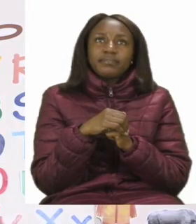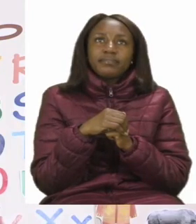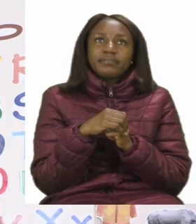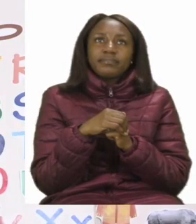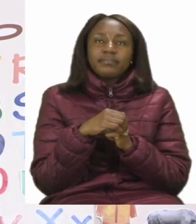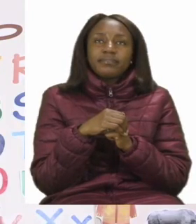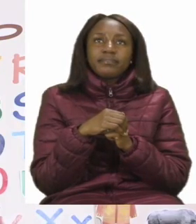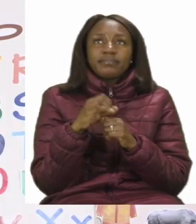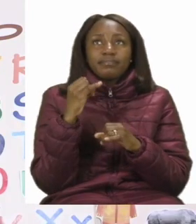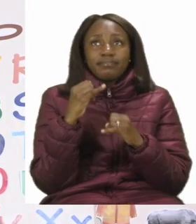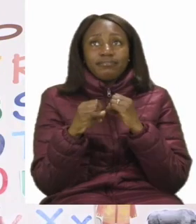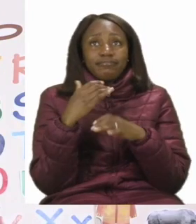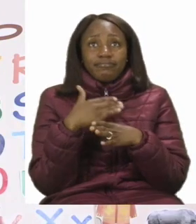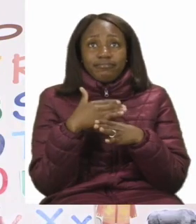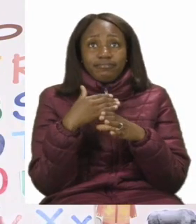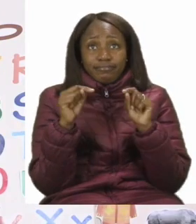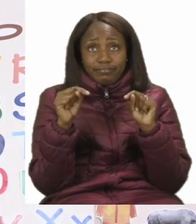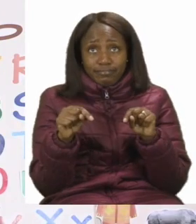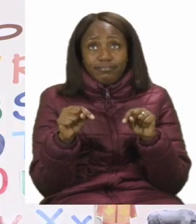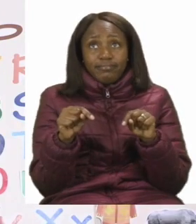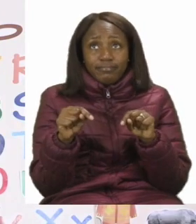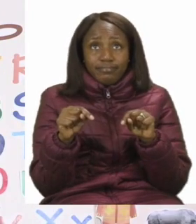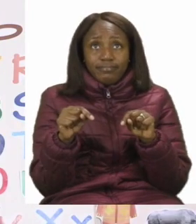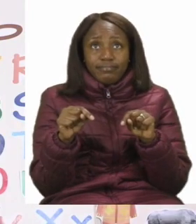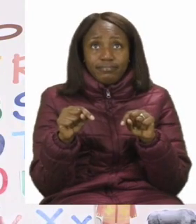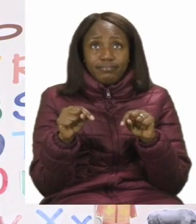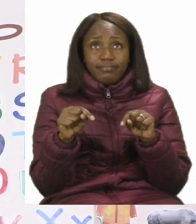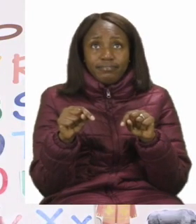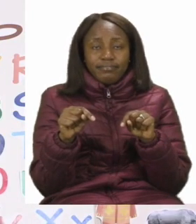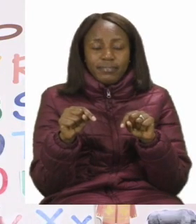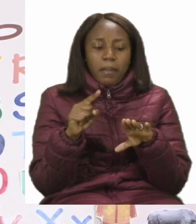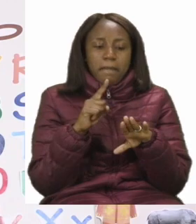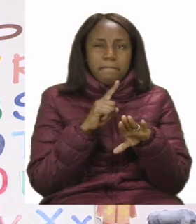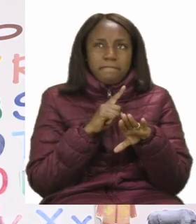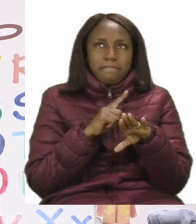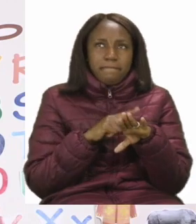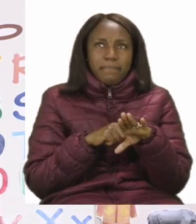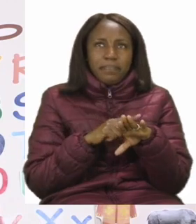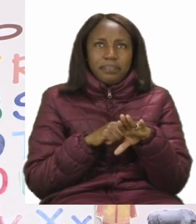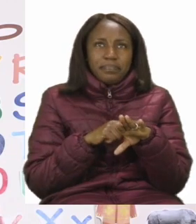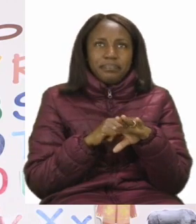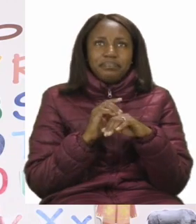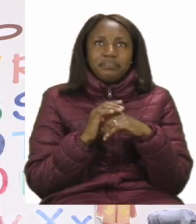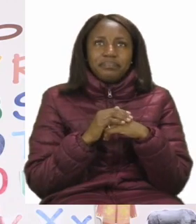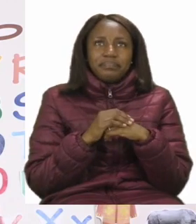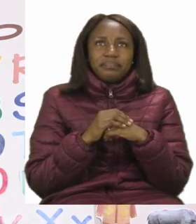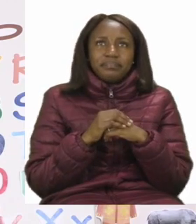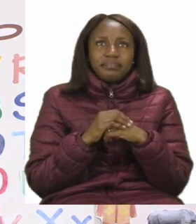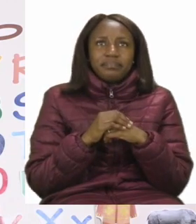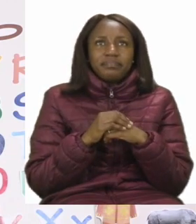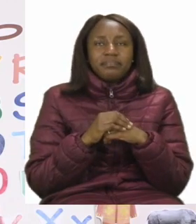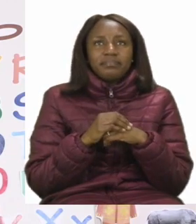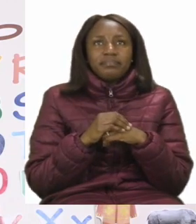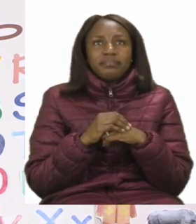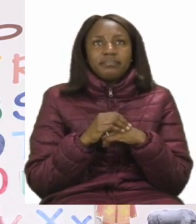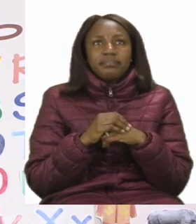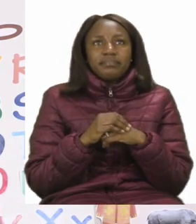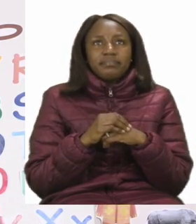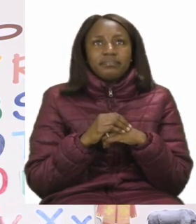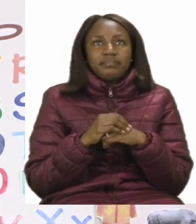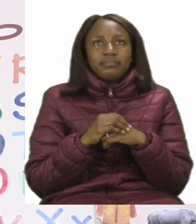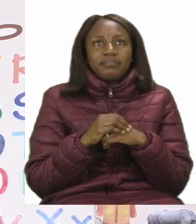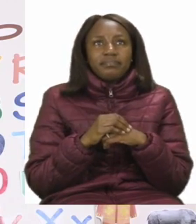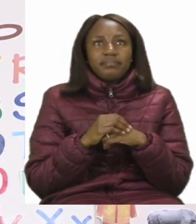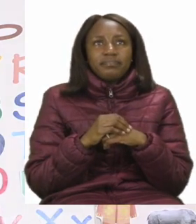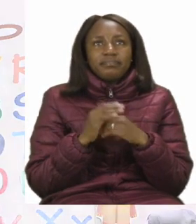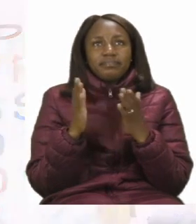Our last lesson for the day, boys and girls, will be about time. So let's go to